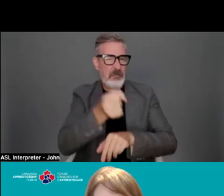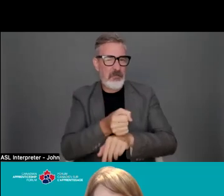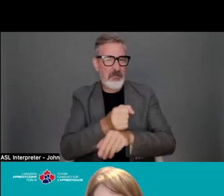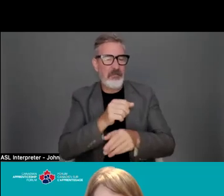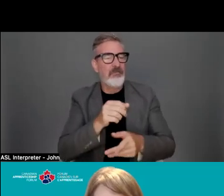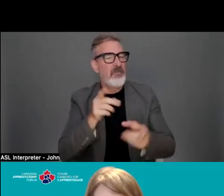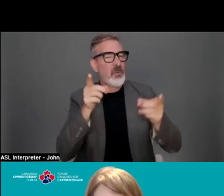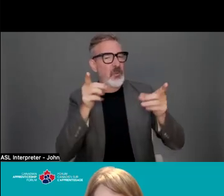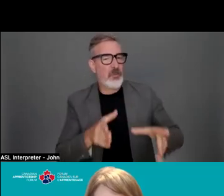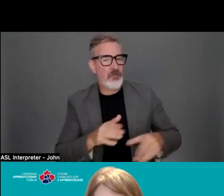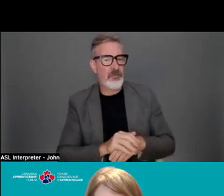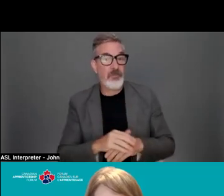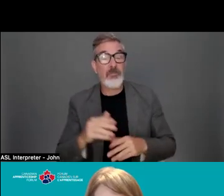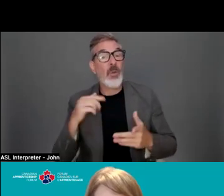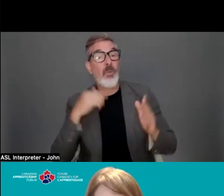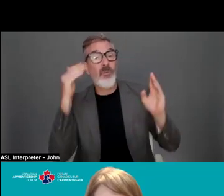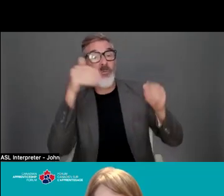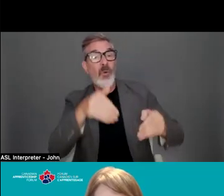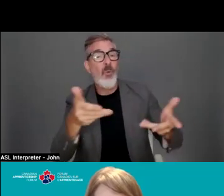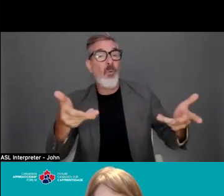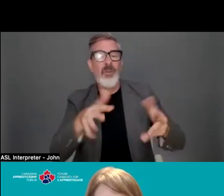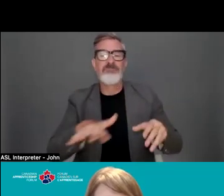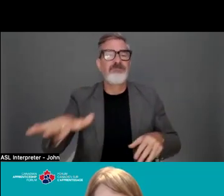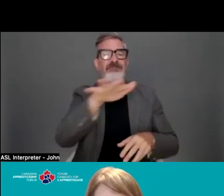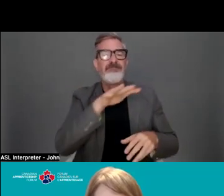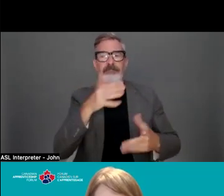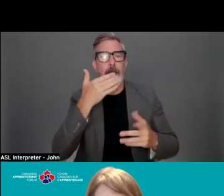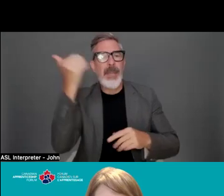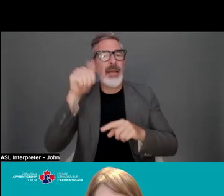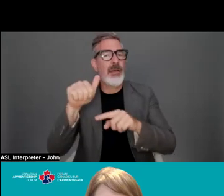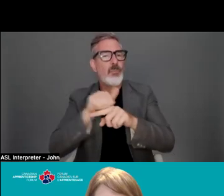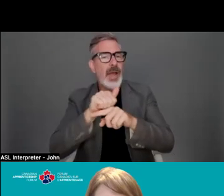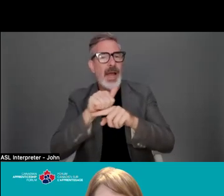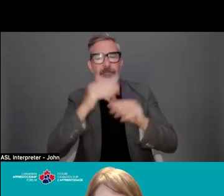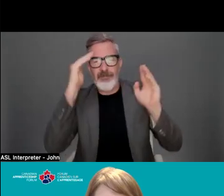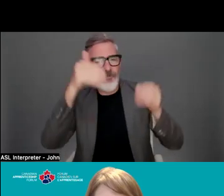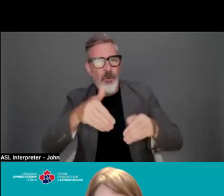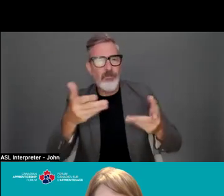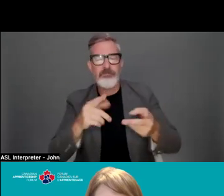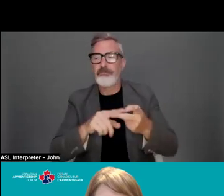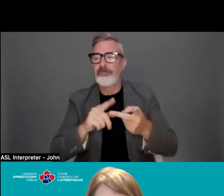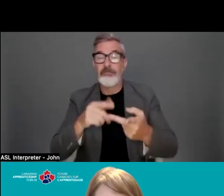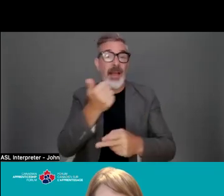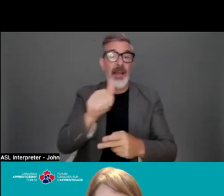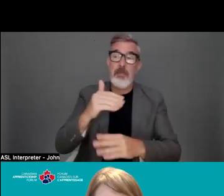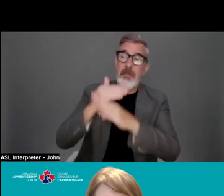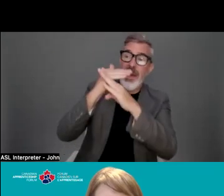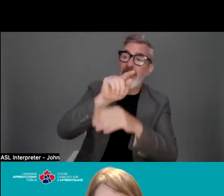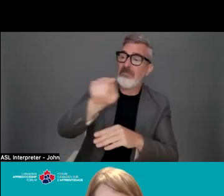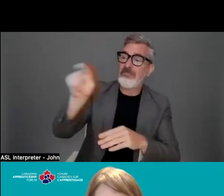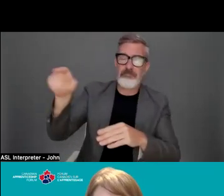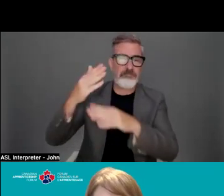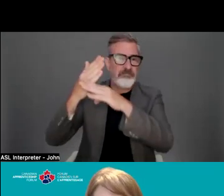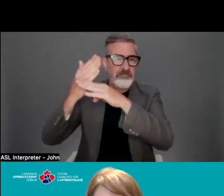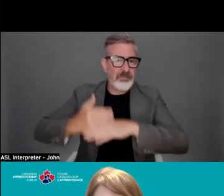apprenticeship community to identify best practice solutions and to remove barriers and support apprentice